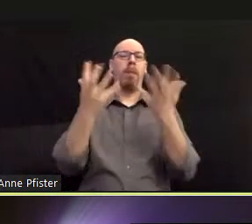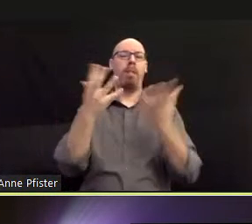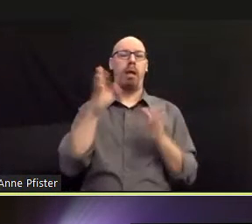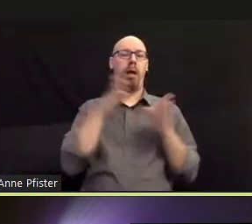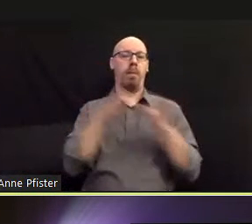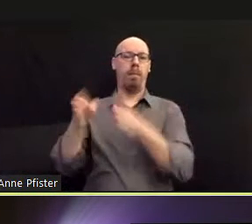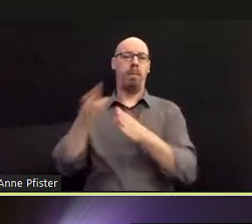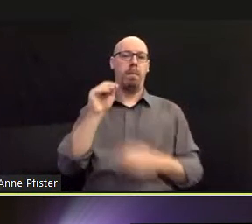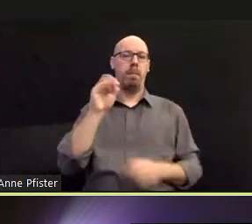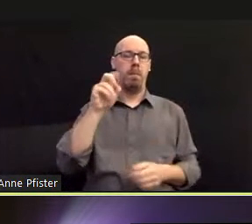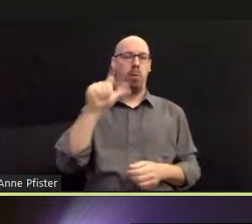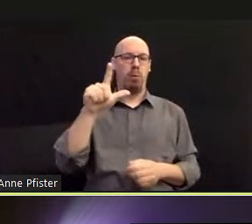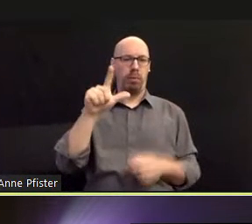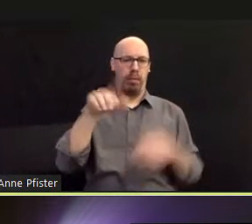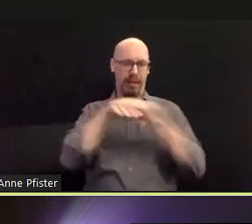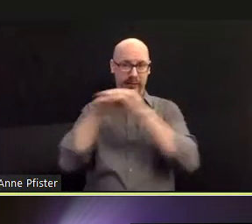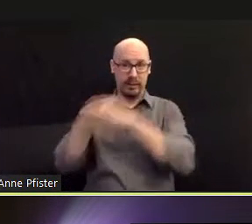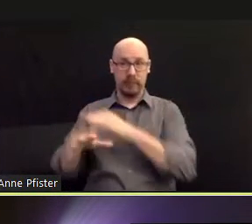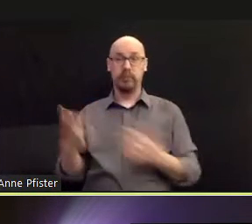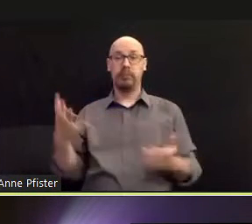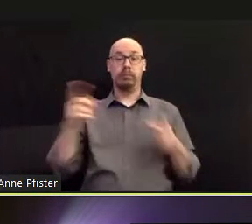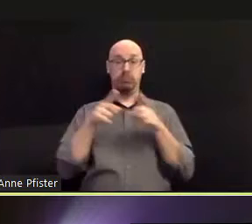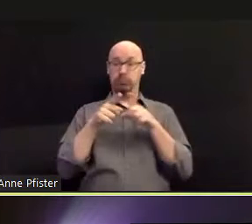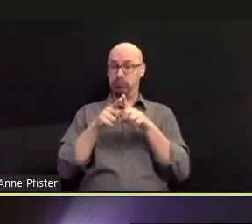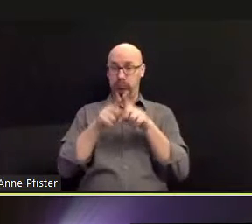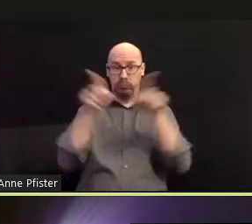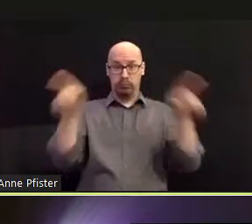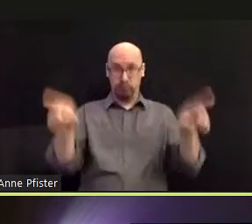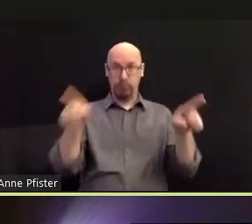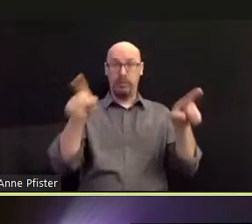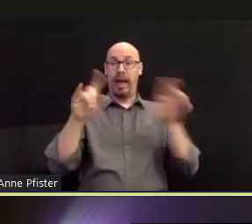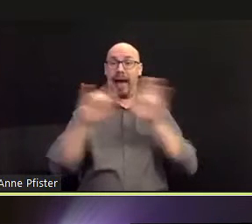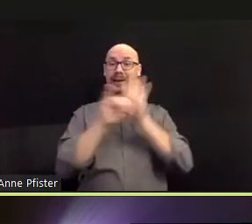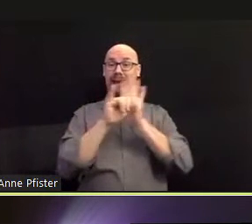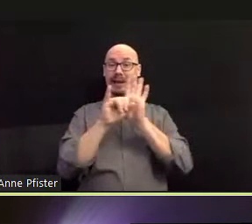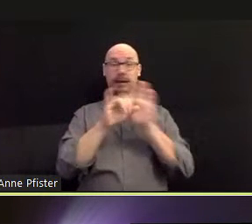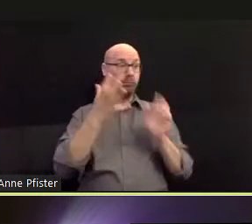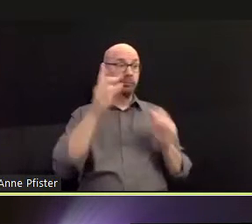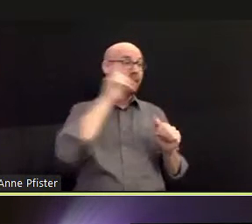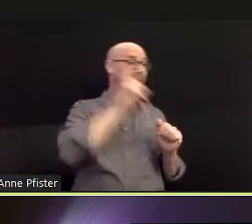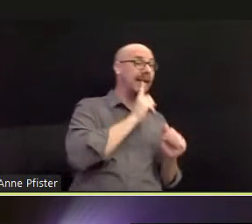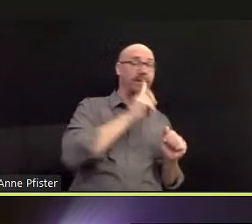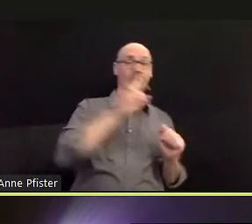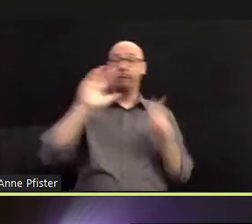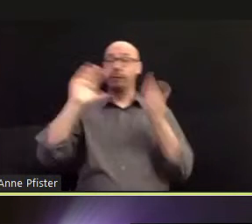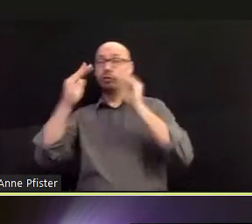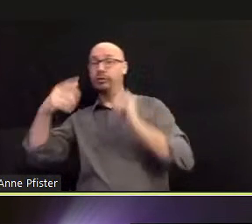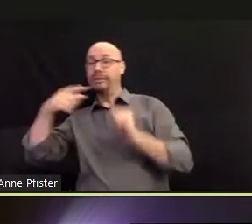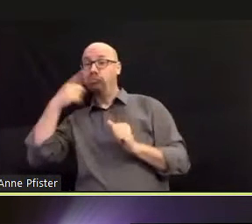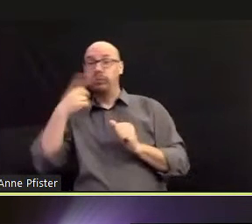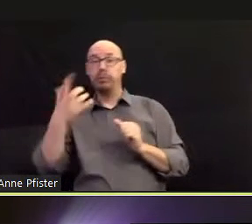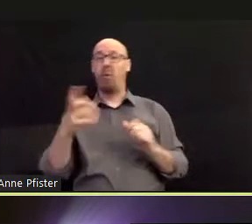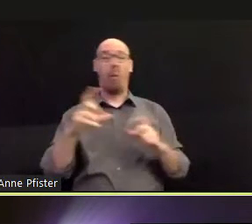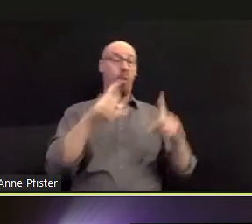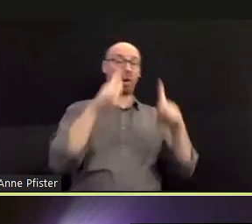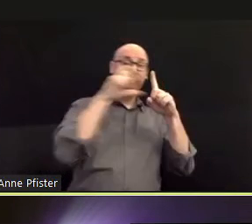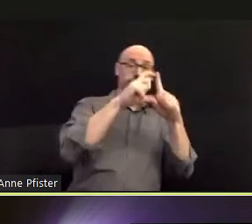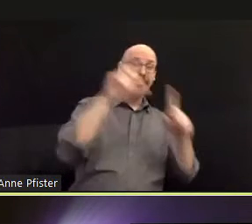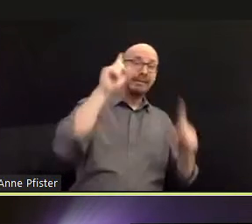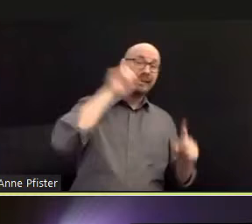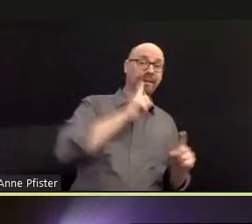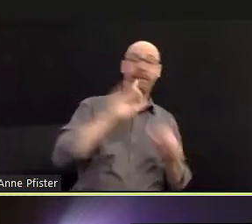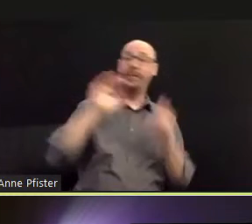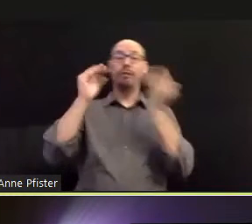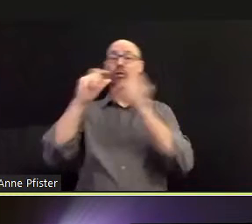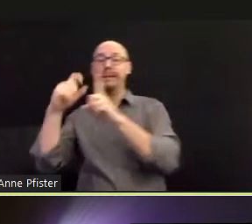Inevitably, dichotomies emerged, deaf versus hearing identities, for example, and big D, little d deaf. So we